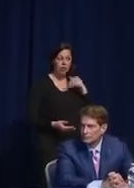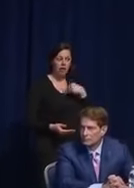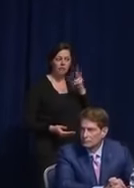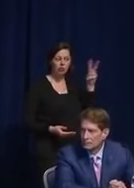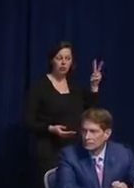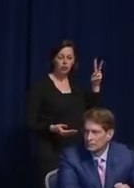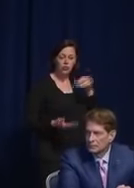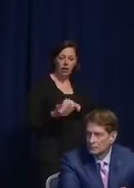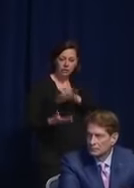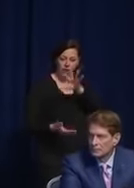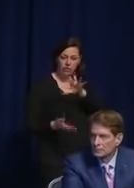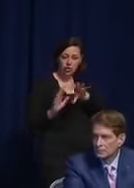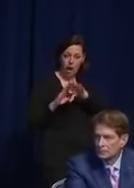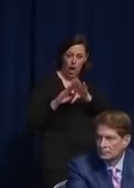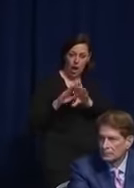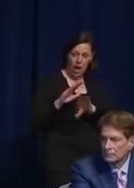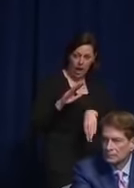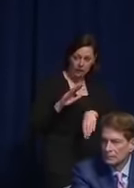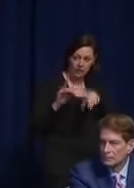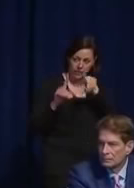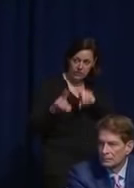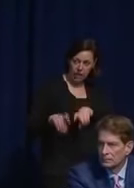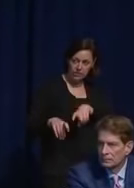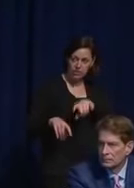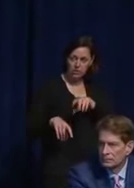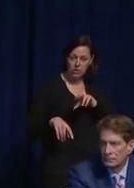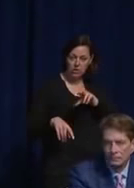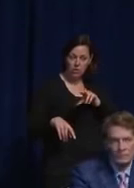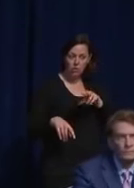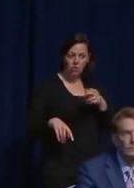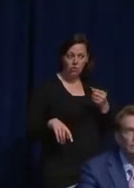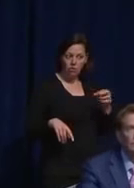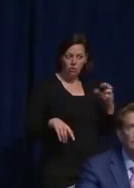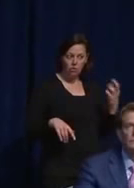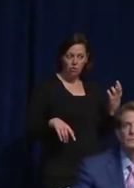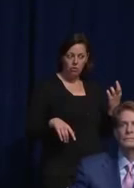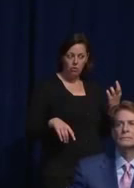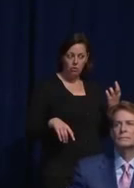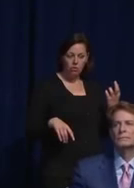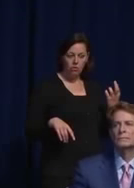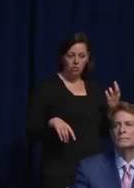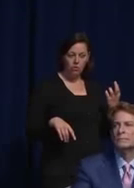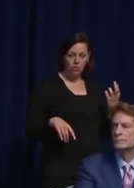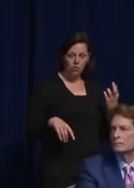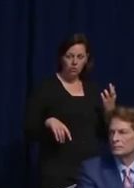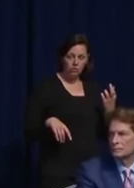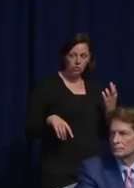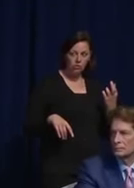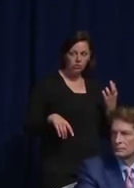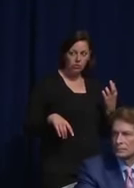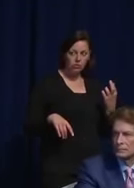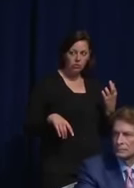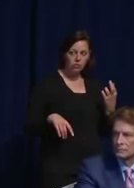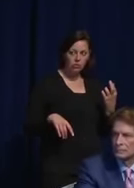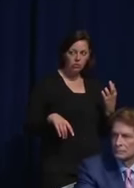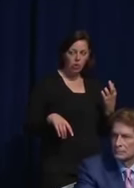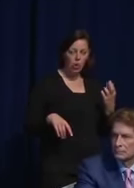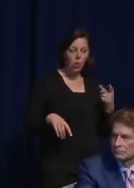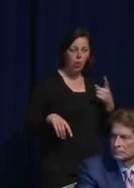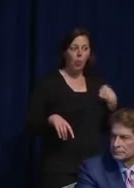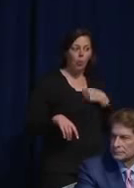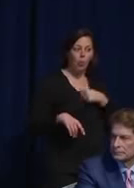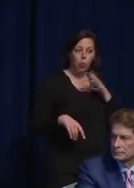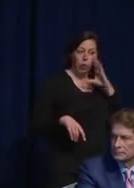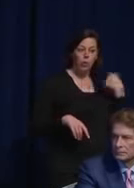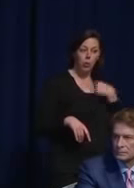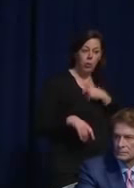less? No. Any other prevention members, like more restrictions on traveling and bans around? We're